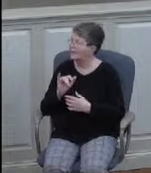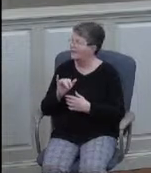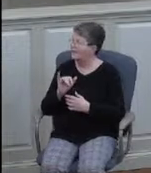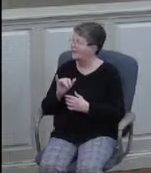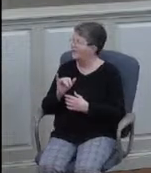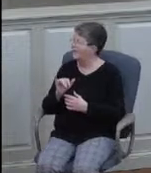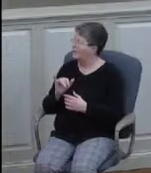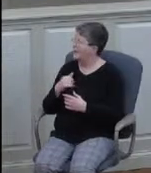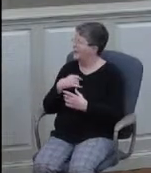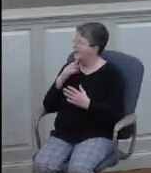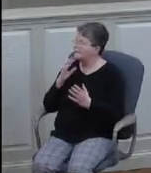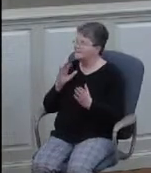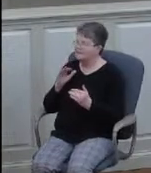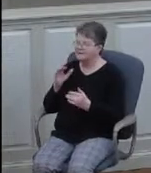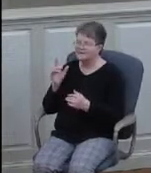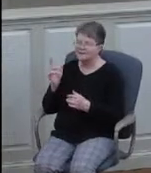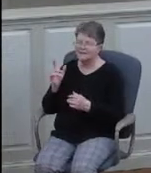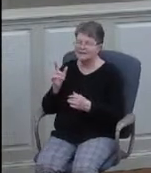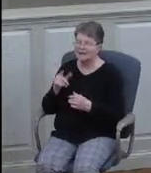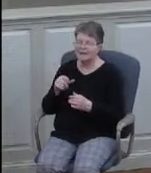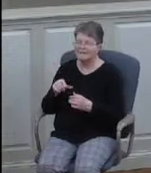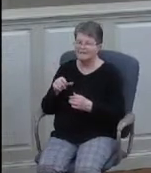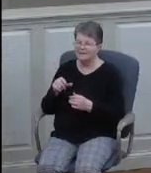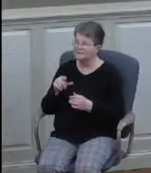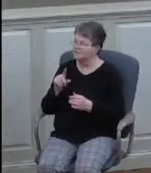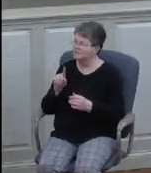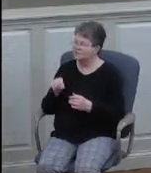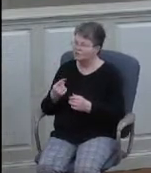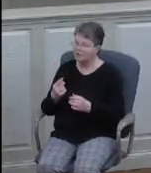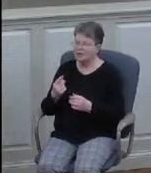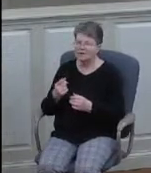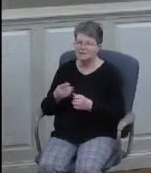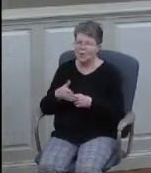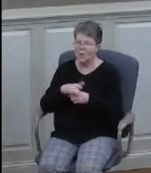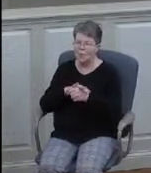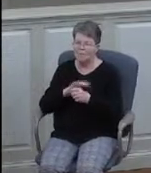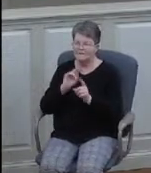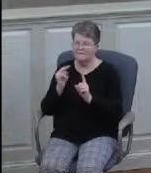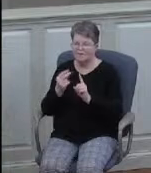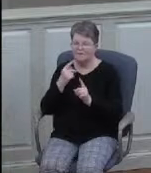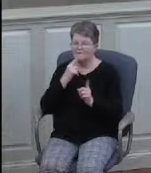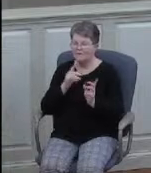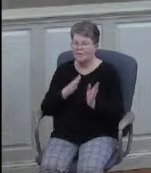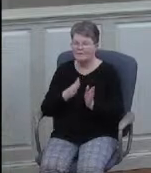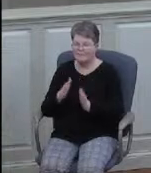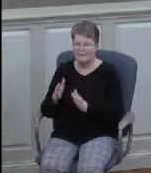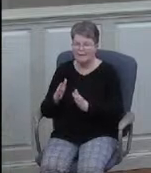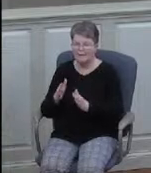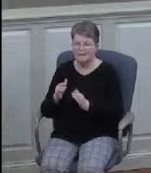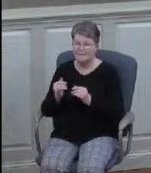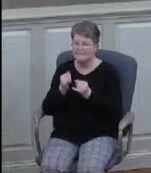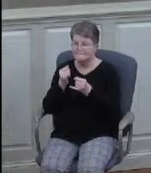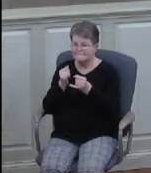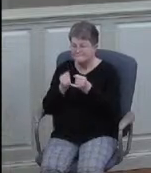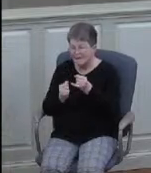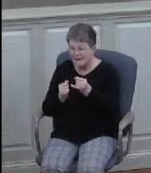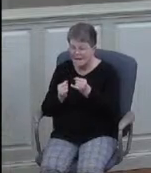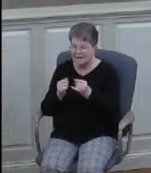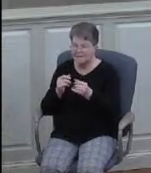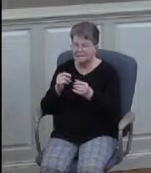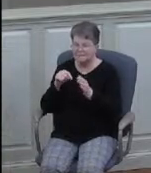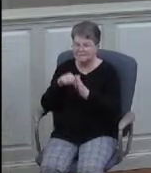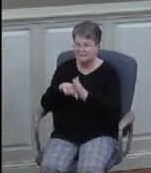That's, I anticipated something. The key is that this is just an overview for a plan, and the finite details come when we